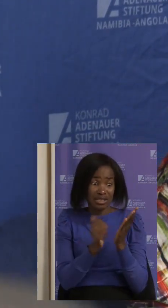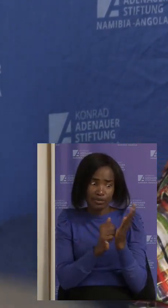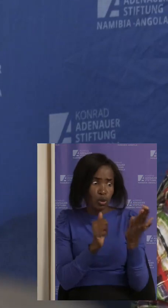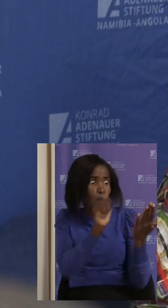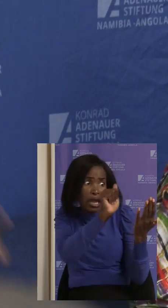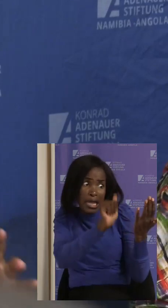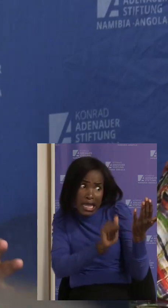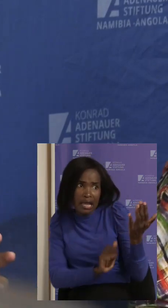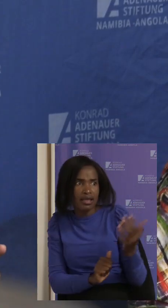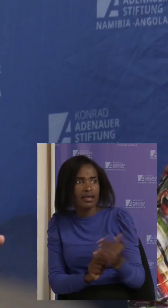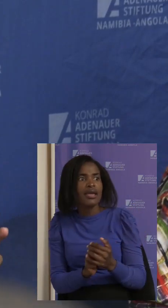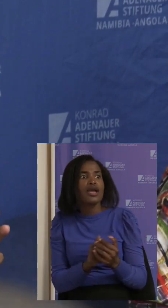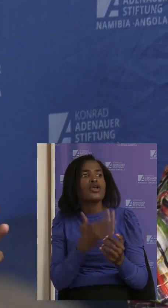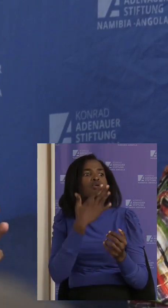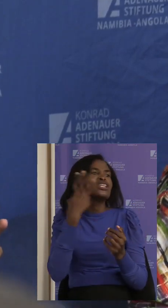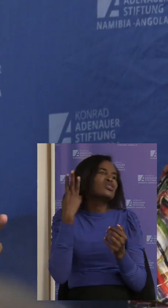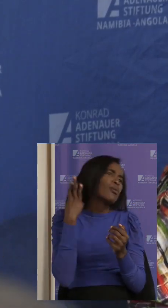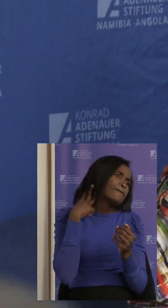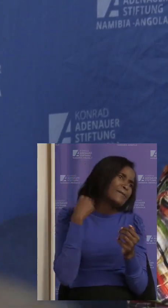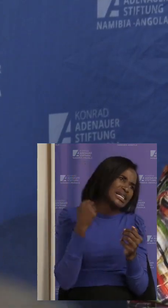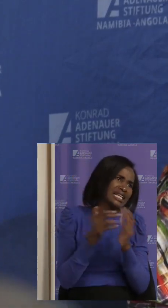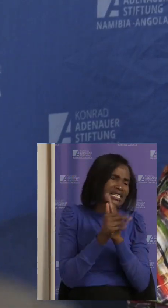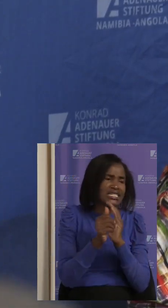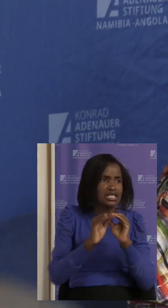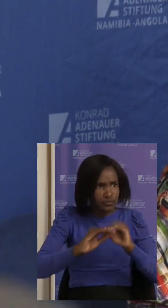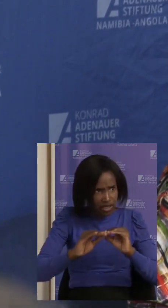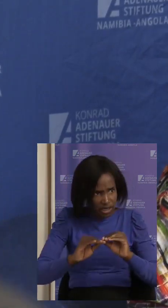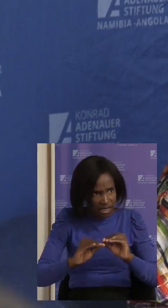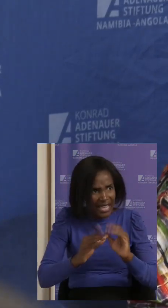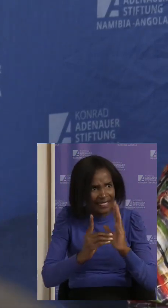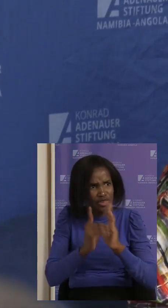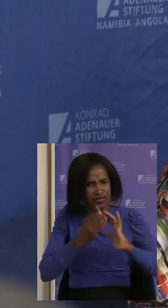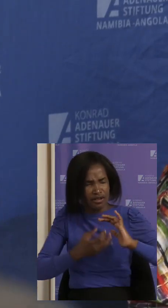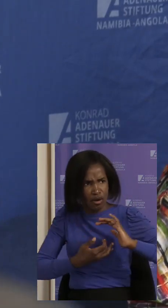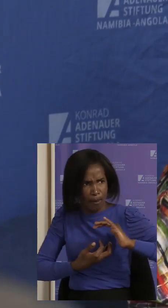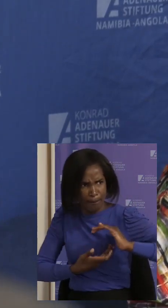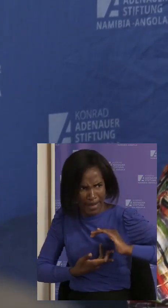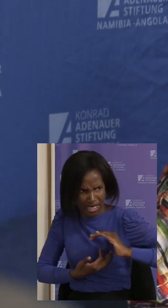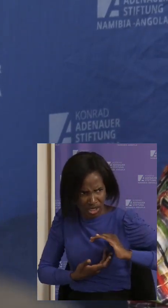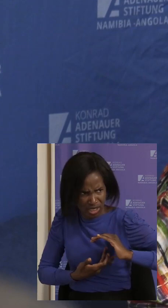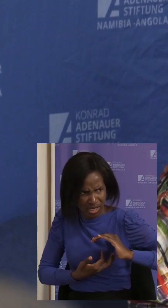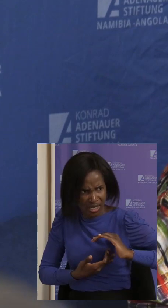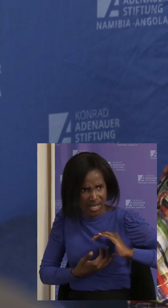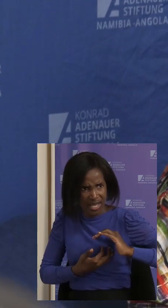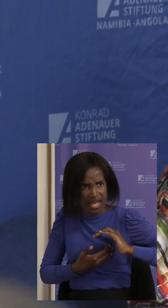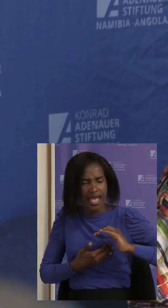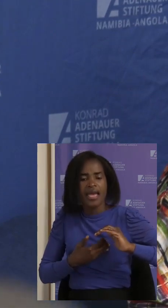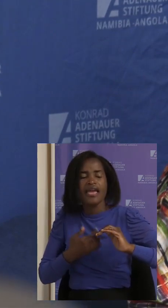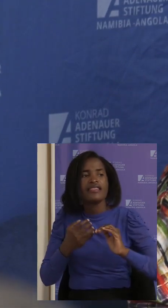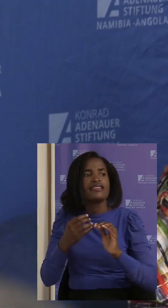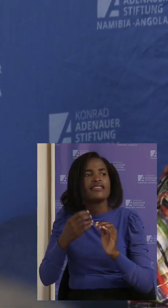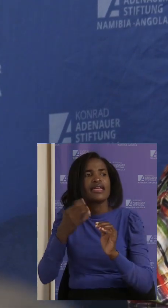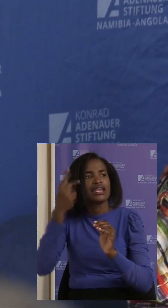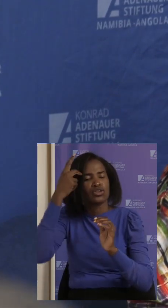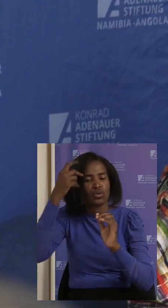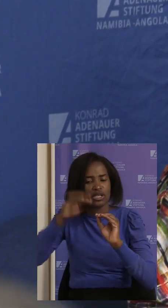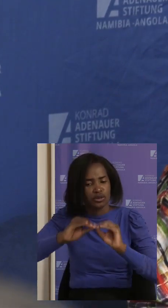have to master the skills of teaching, and then you develop a passion towards the field, And then the content can come later.